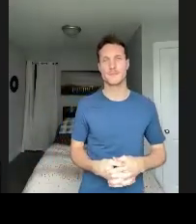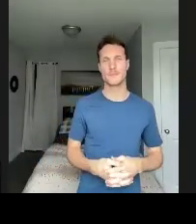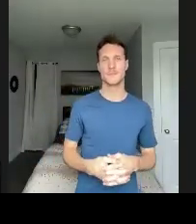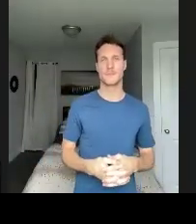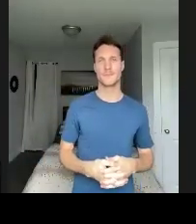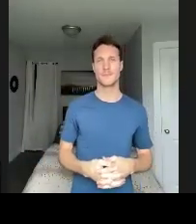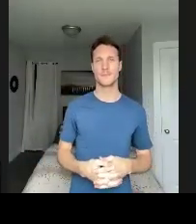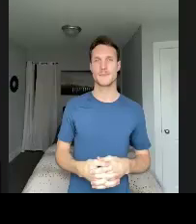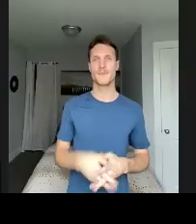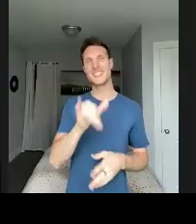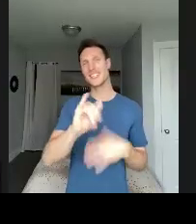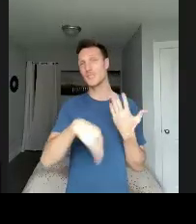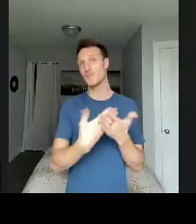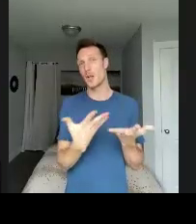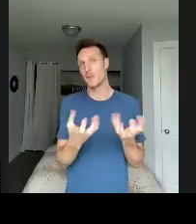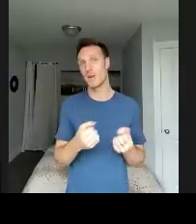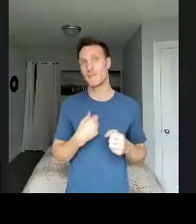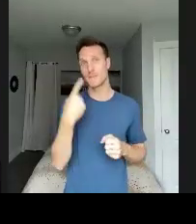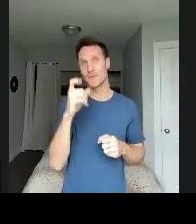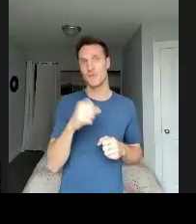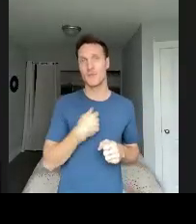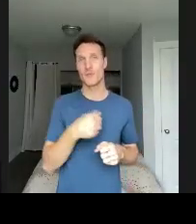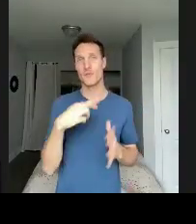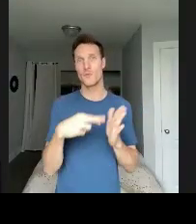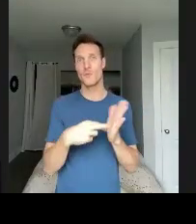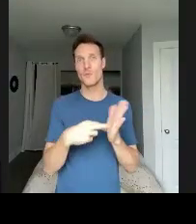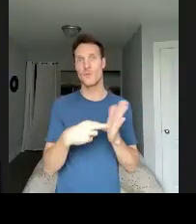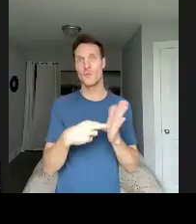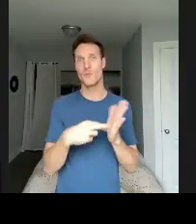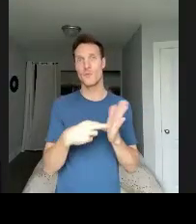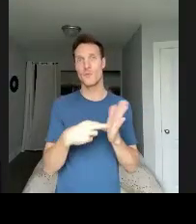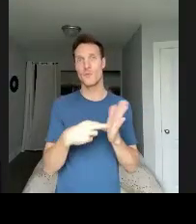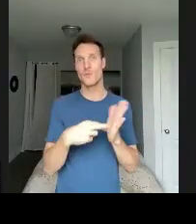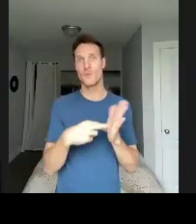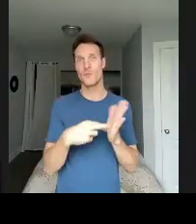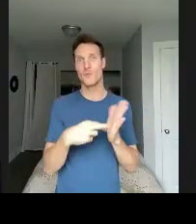So that is all I've got for settings rule updates at this point in time.